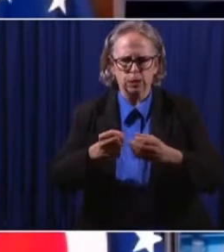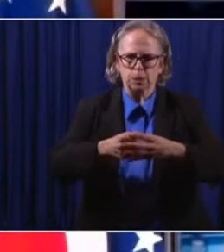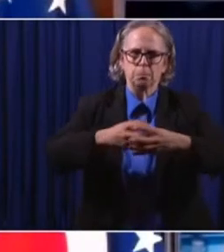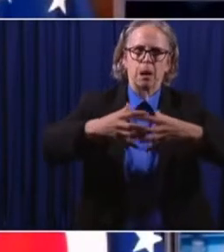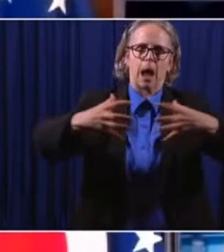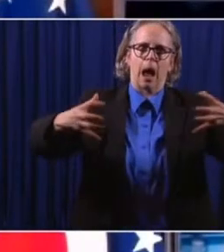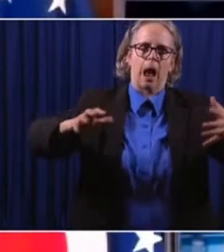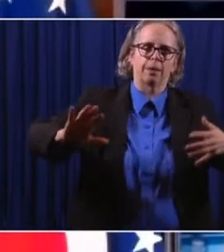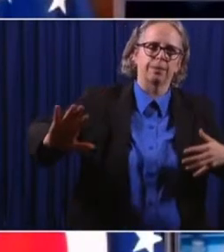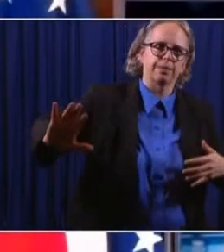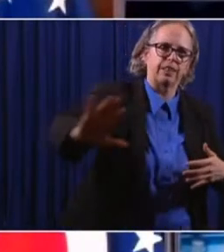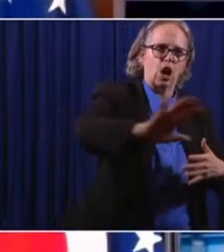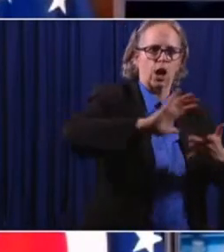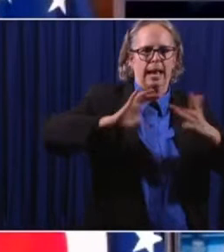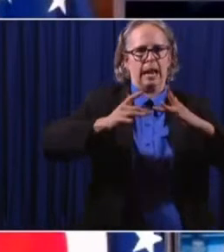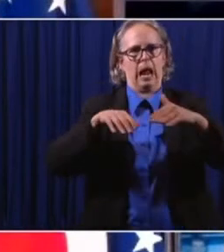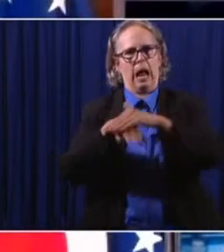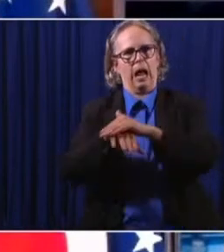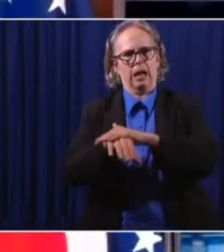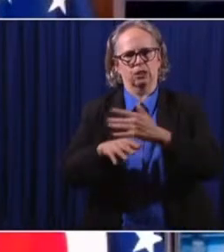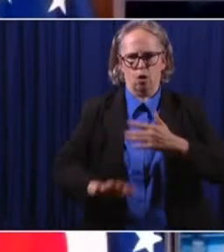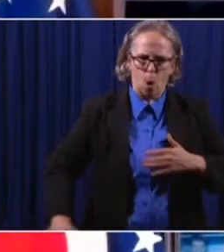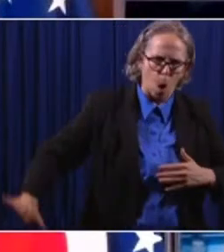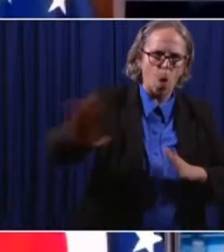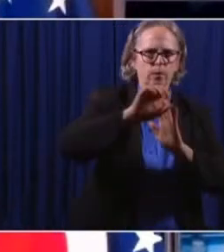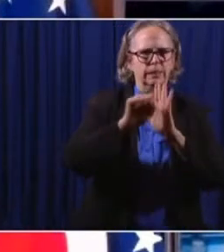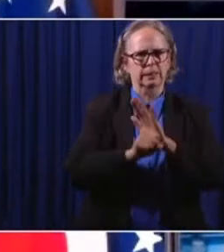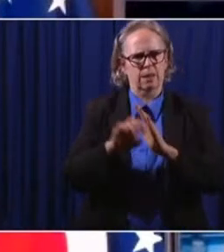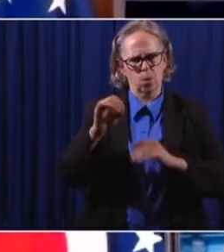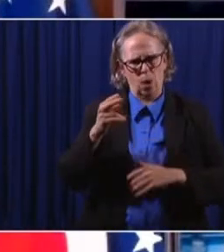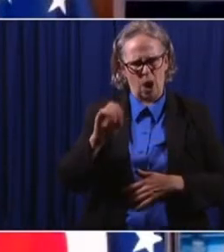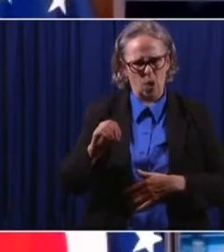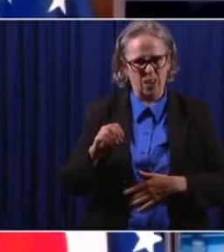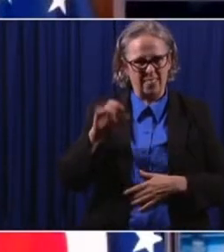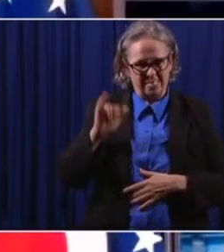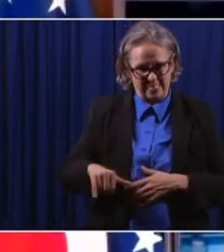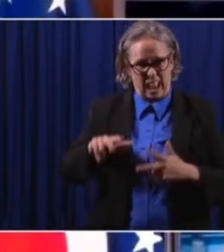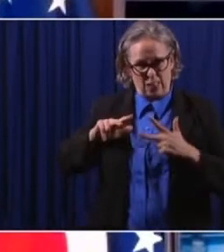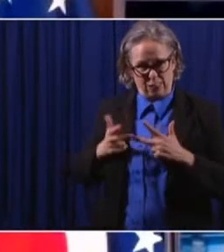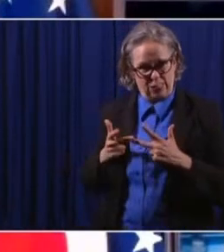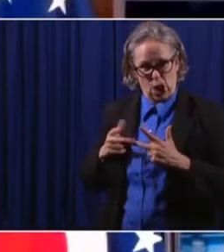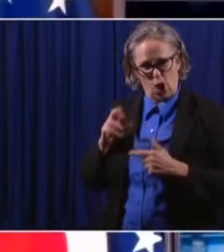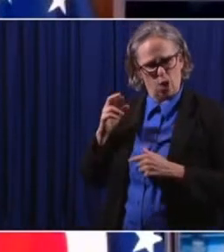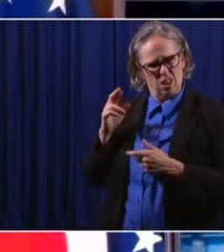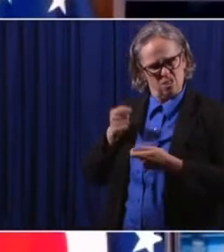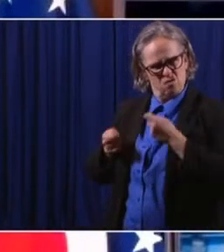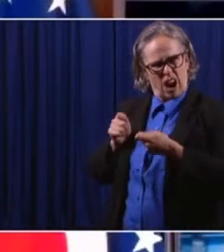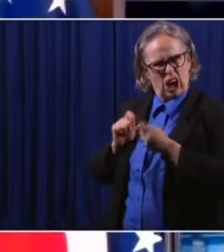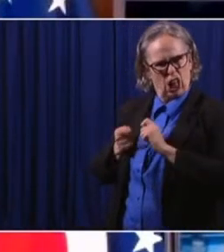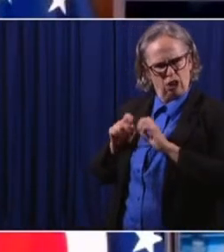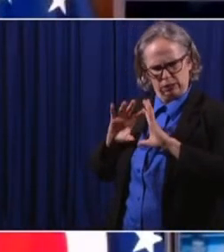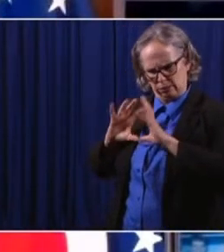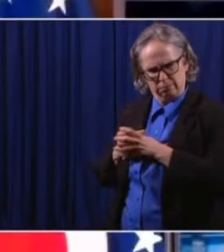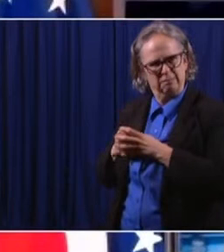state. And this is one regulatory reform we can do to help with that. To put this in perspective, what the new AI tool does for us,